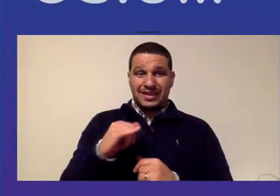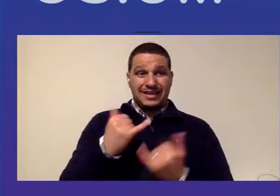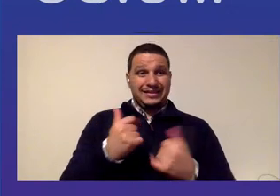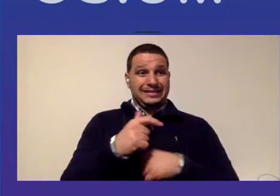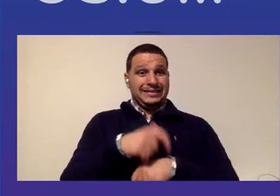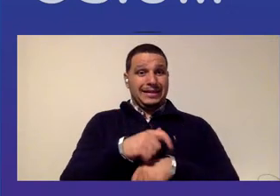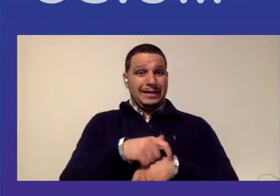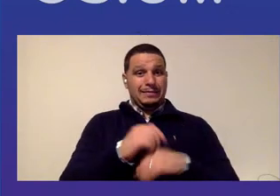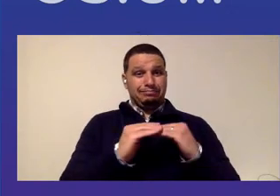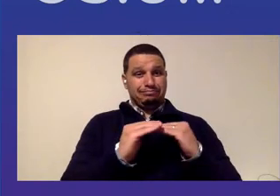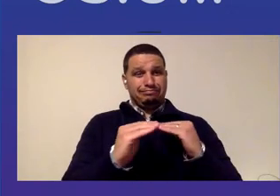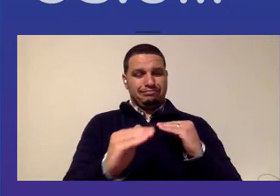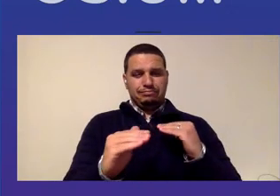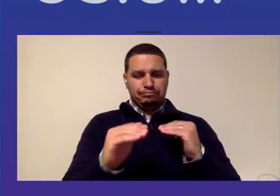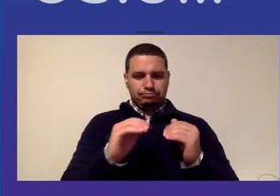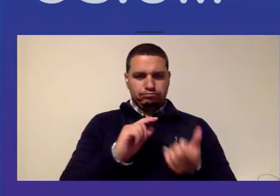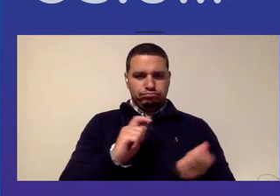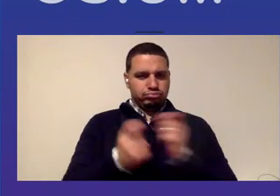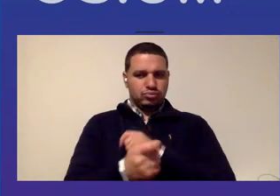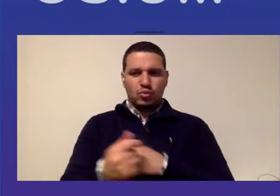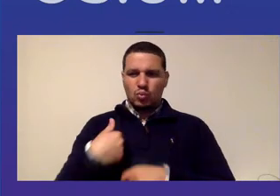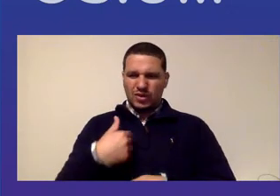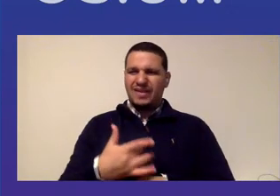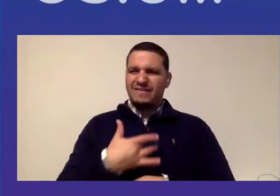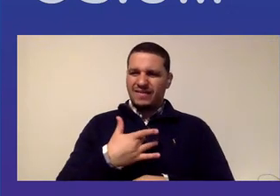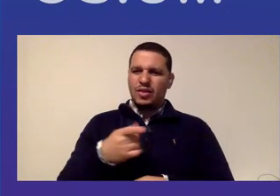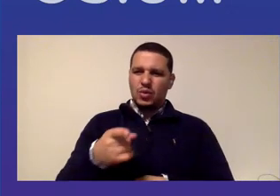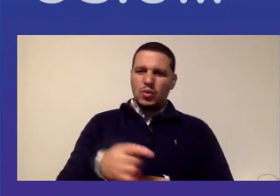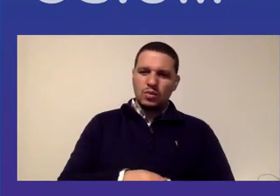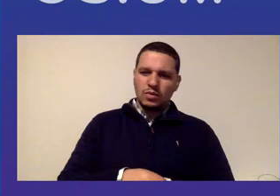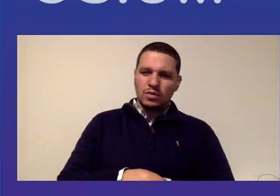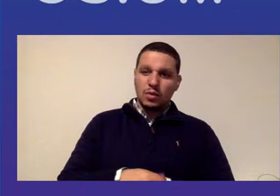you. We feel us.